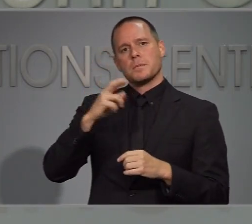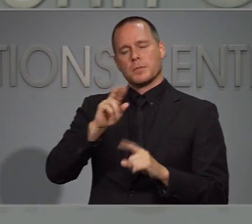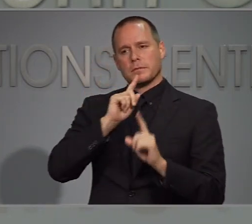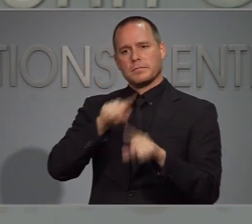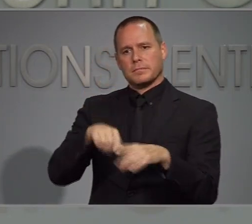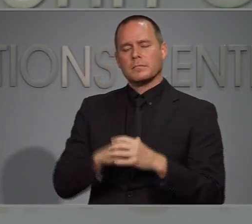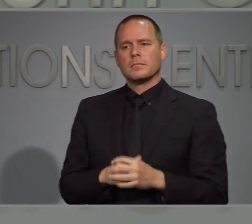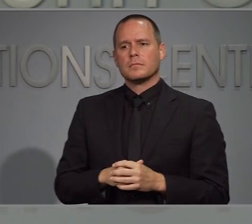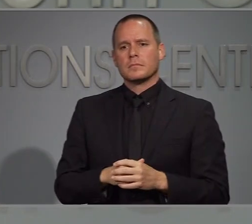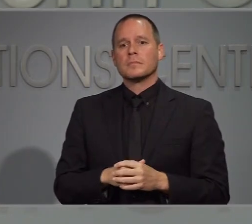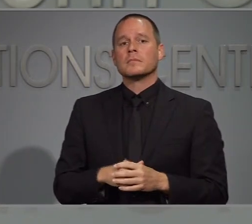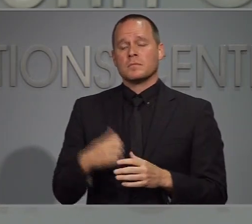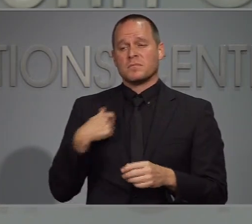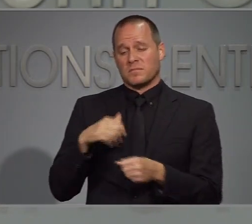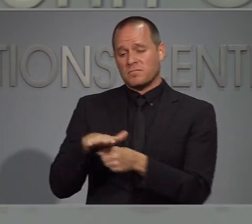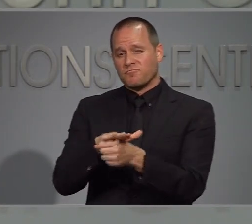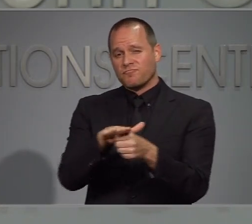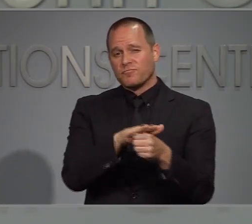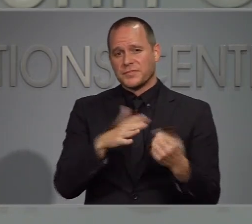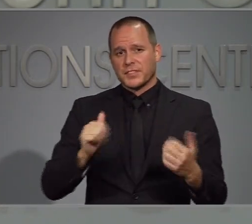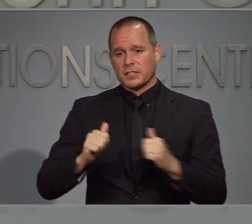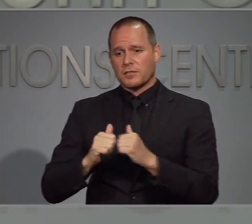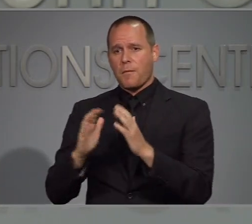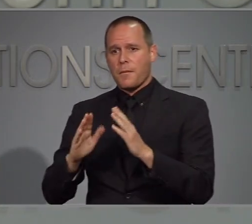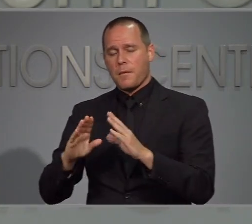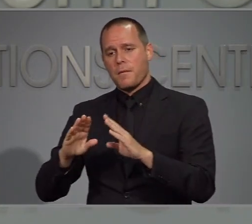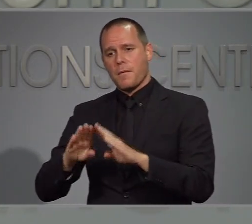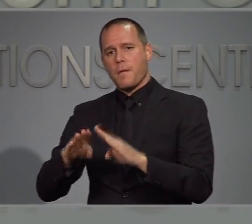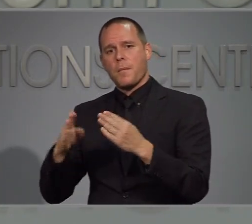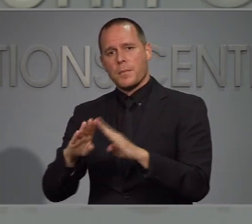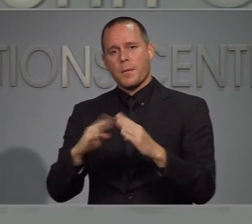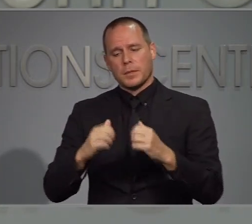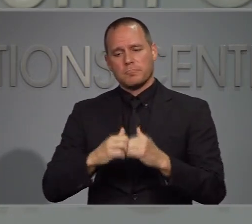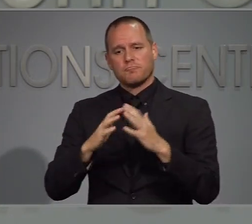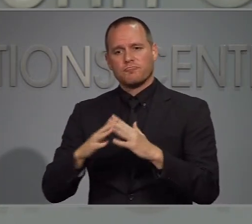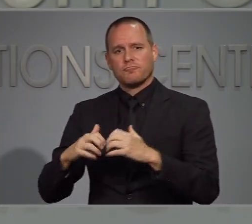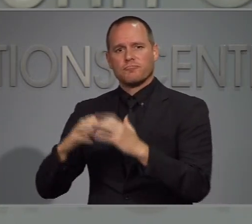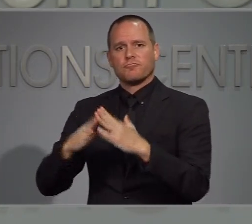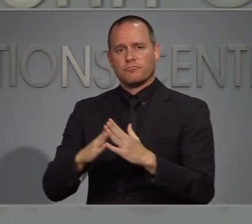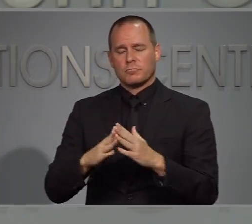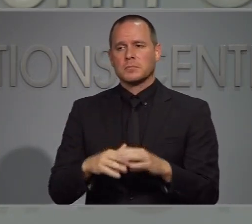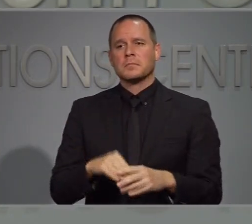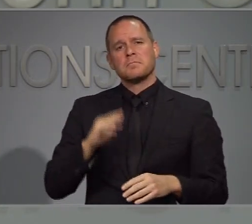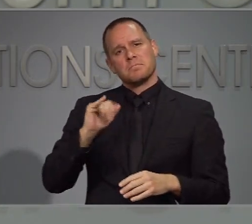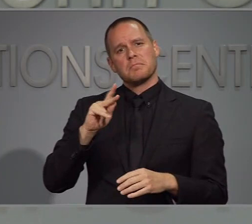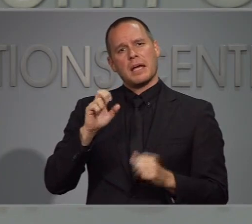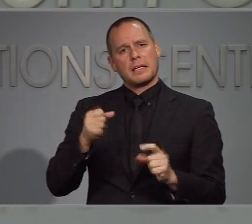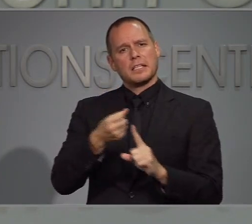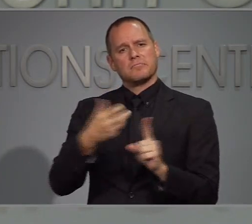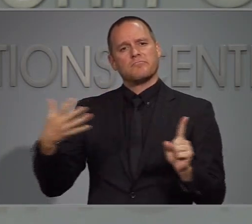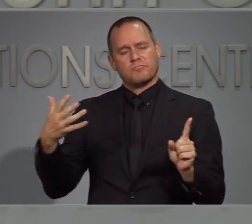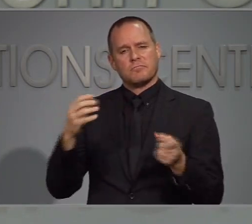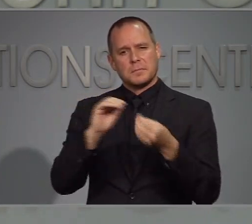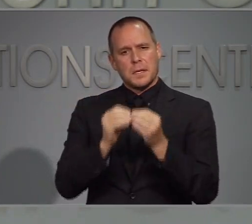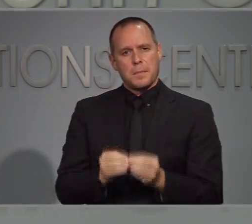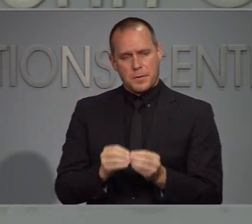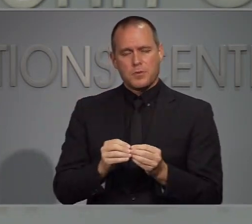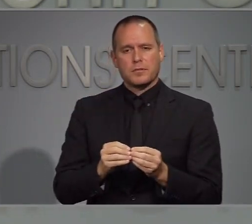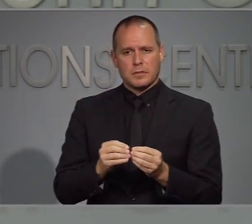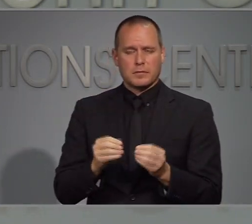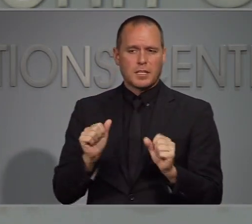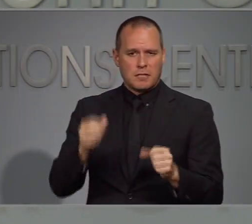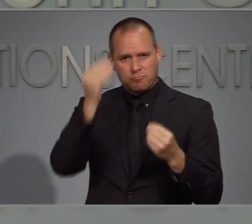and have been over the last few days, and Mike can probably give you a little bit of an inventory on that.